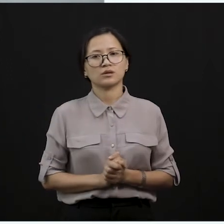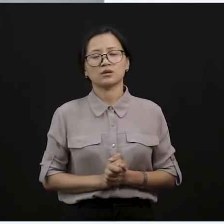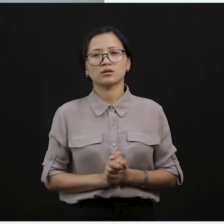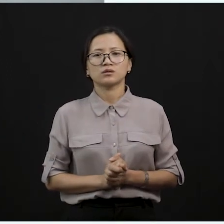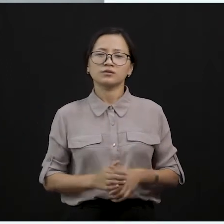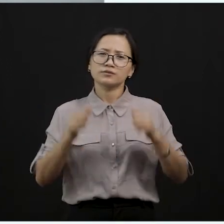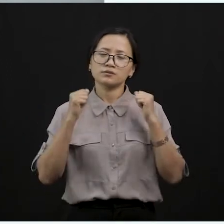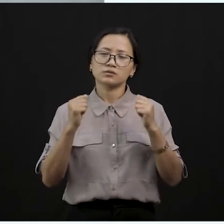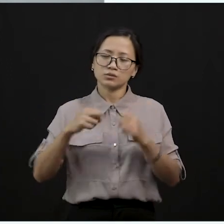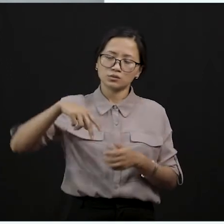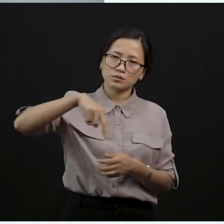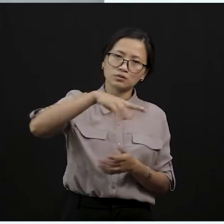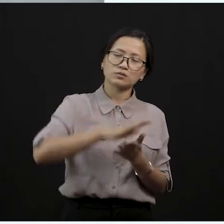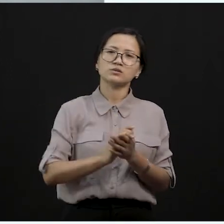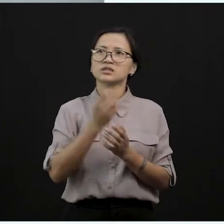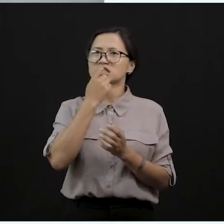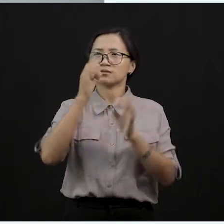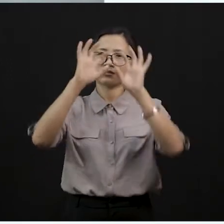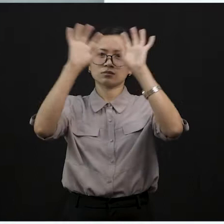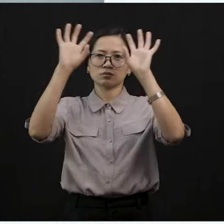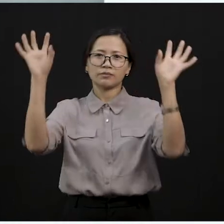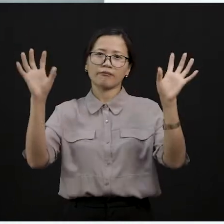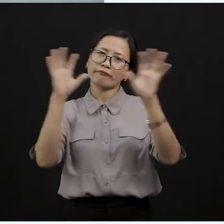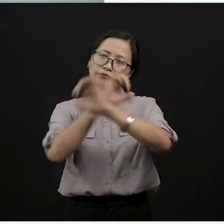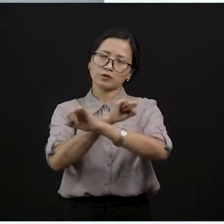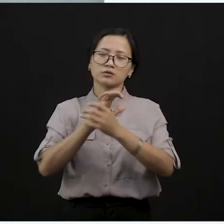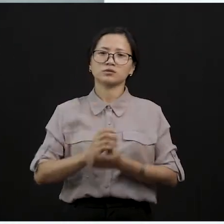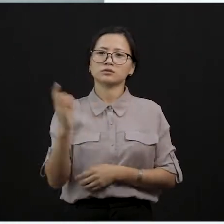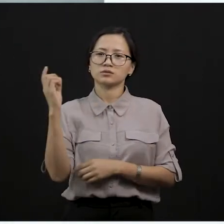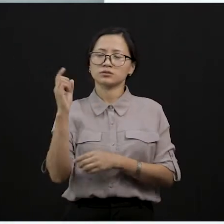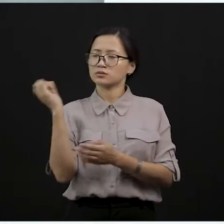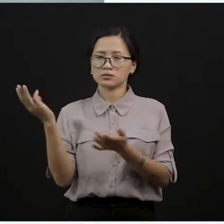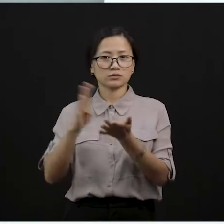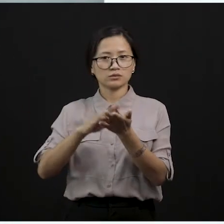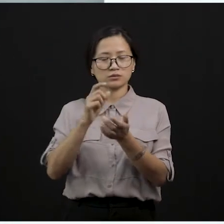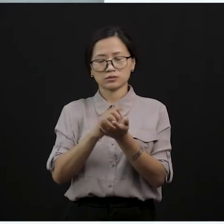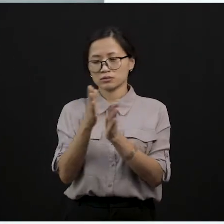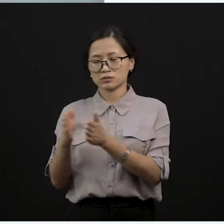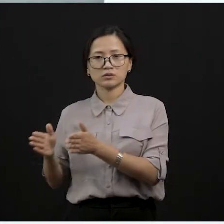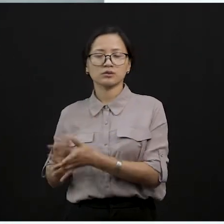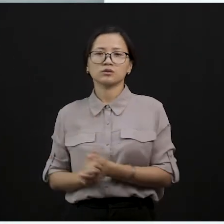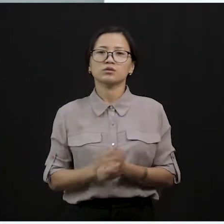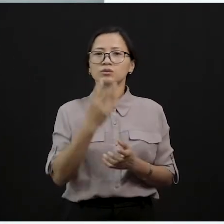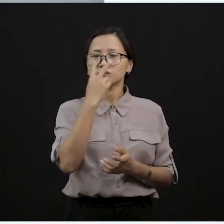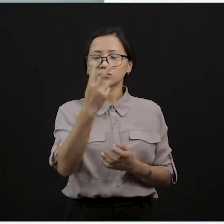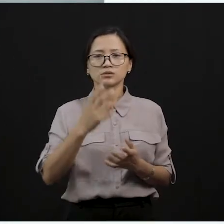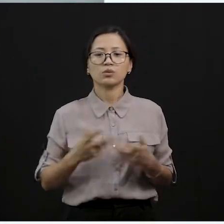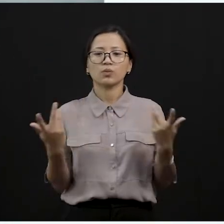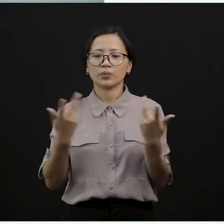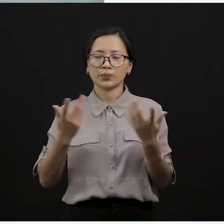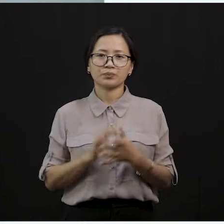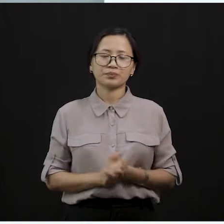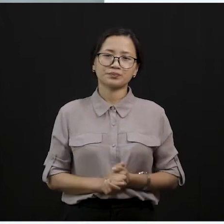foggy season. Okay, so students, Veto went out and he wants to check what is going